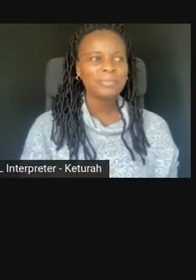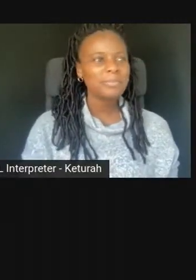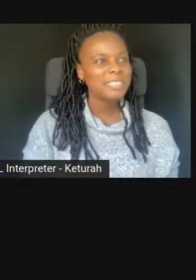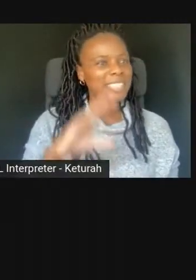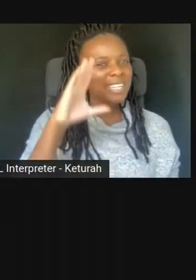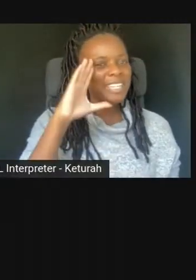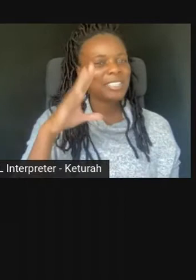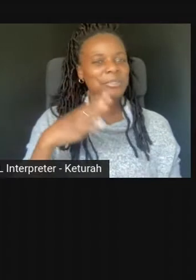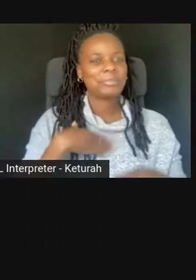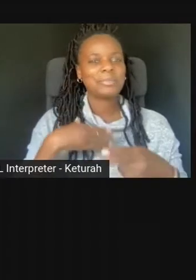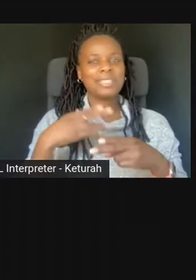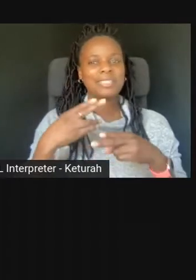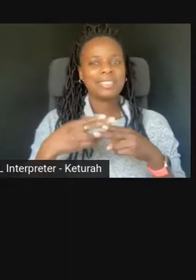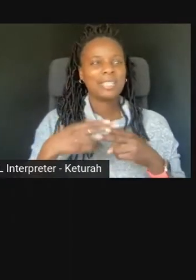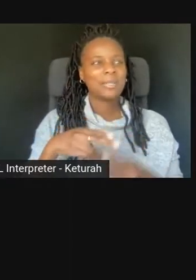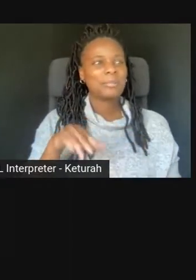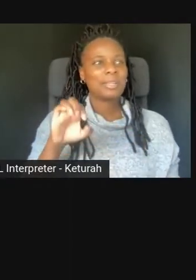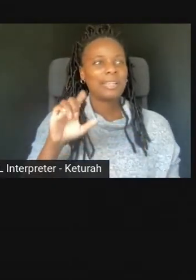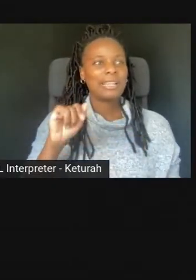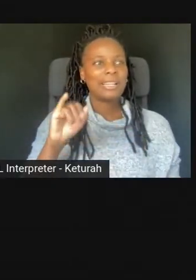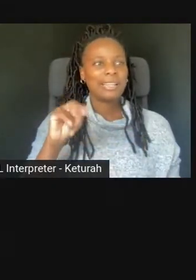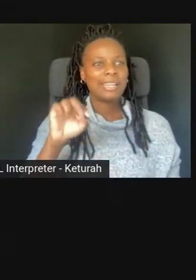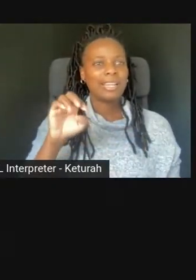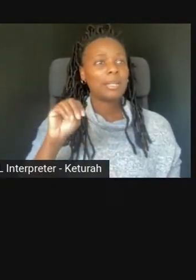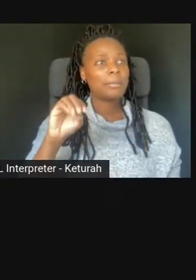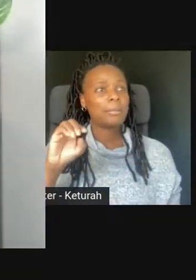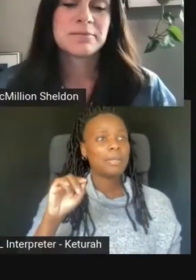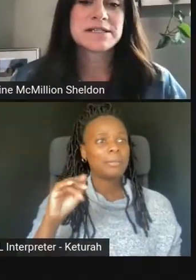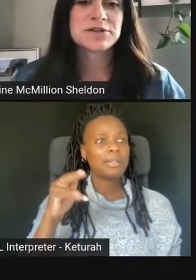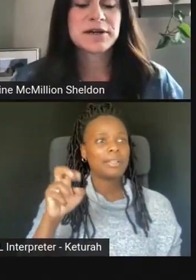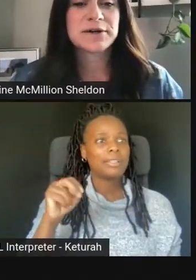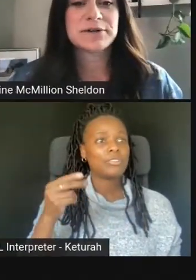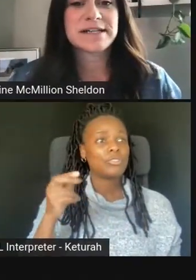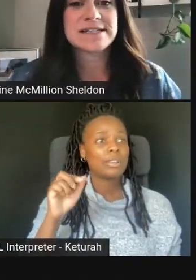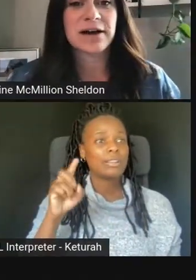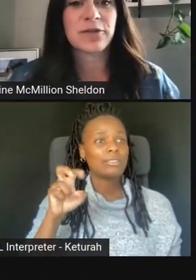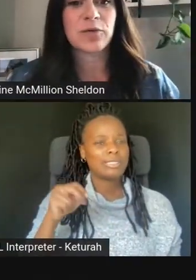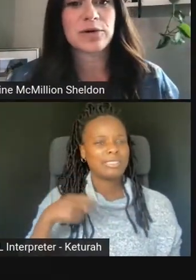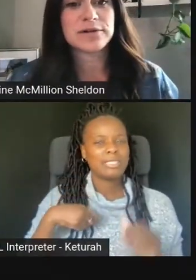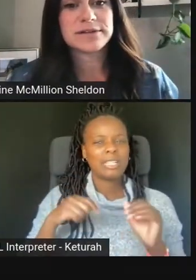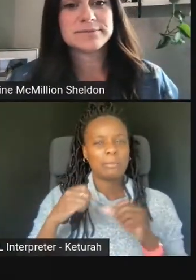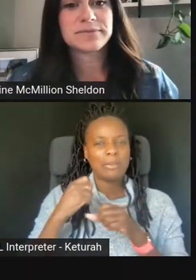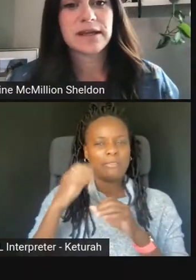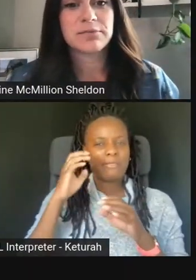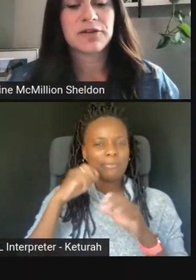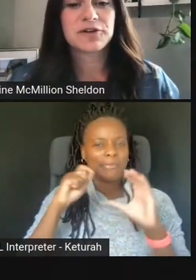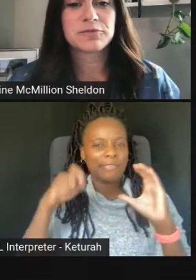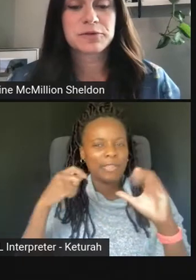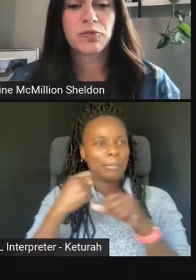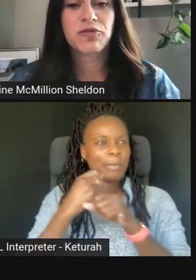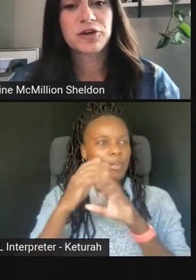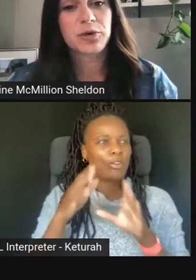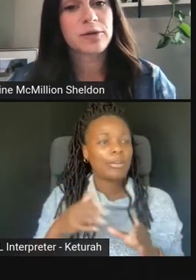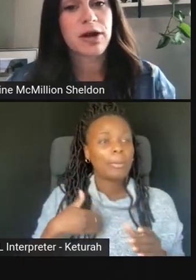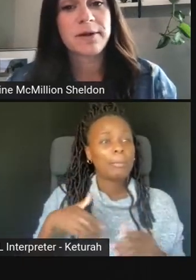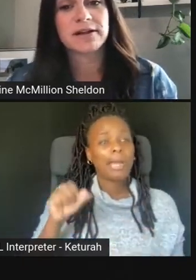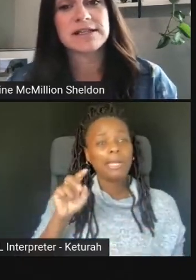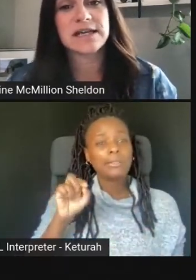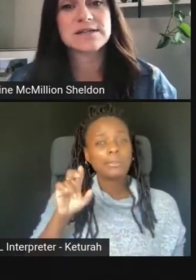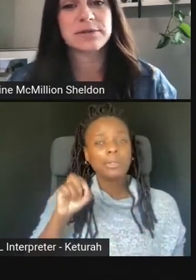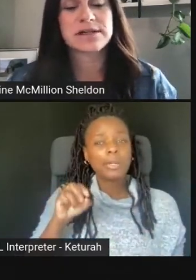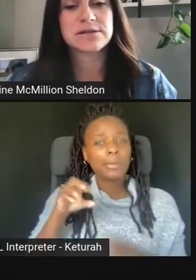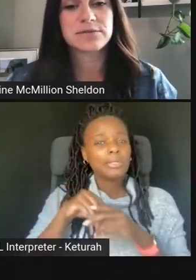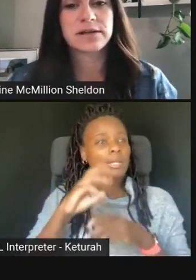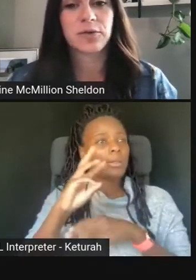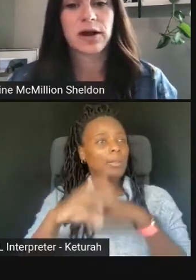Hi, my name is Elaine McMillion Sheldon, and I'm a filmmaker. My studio is out in the world, and my field work primarily